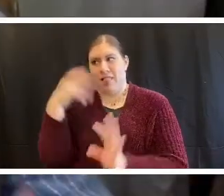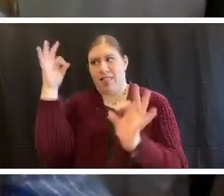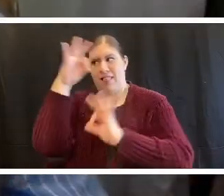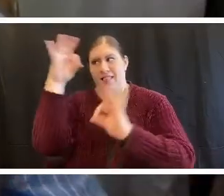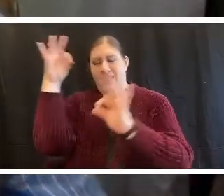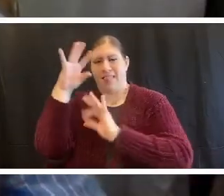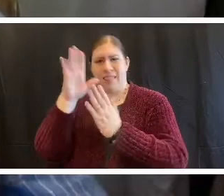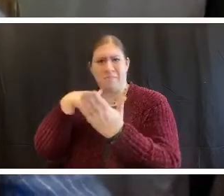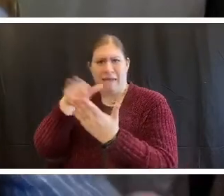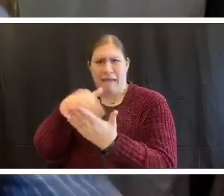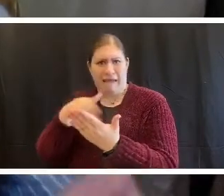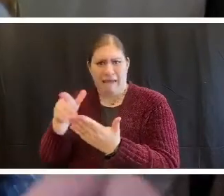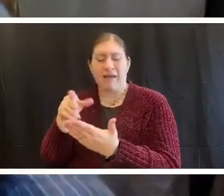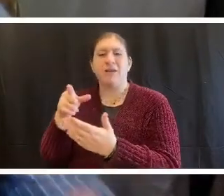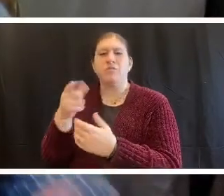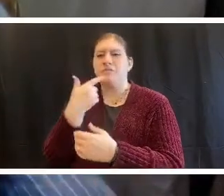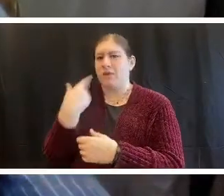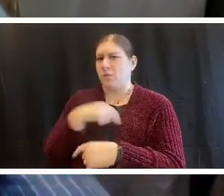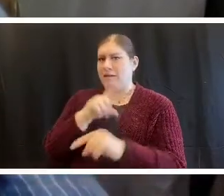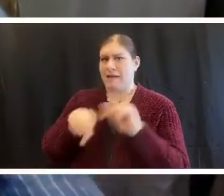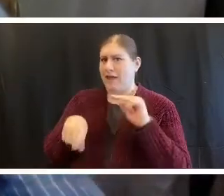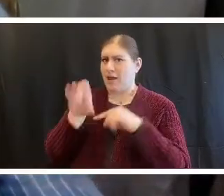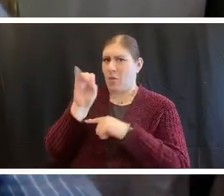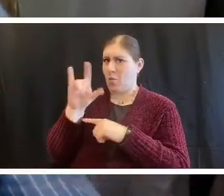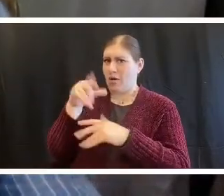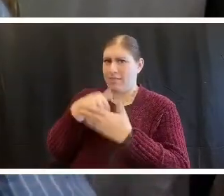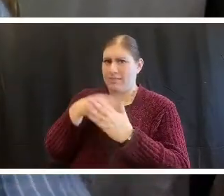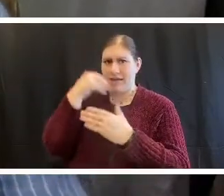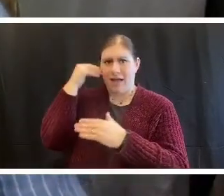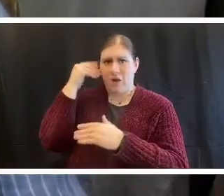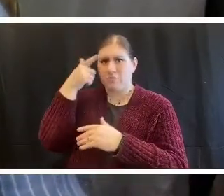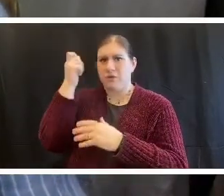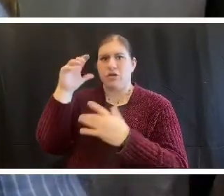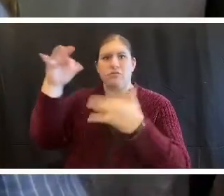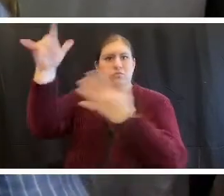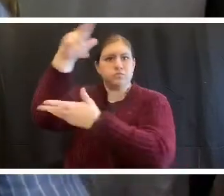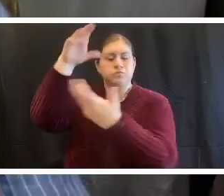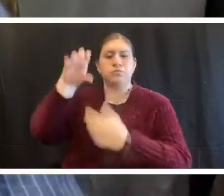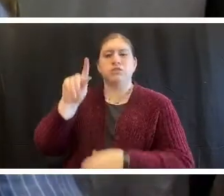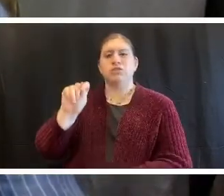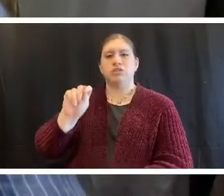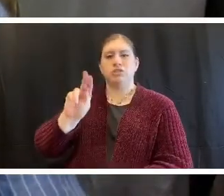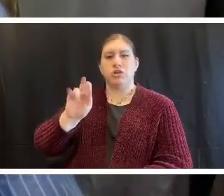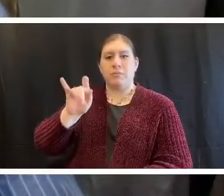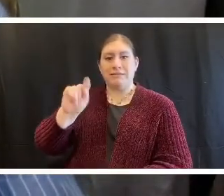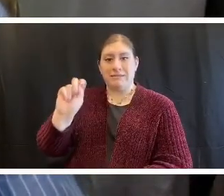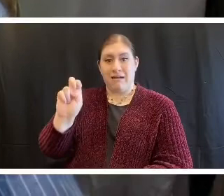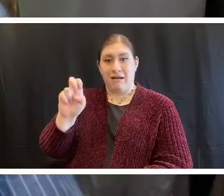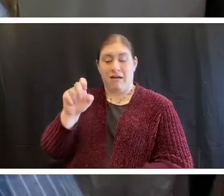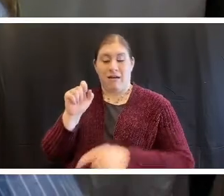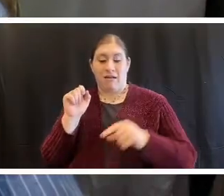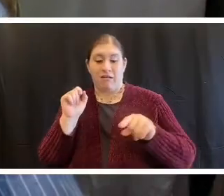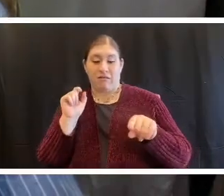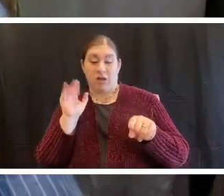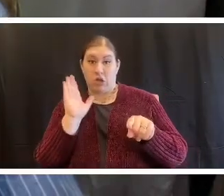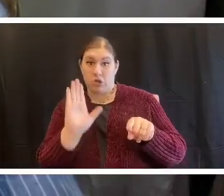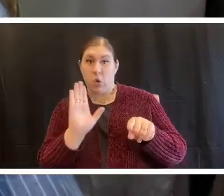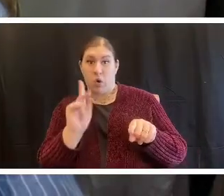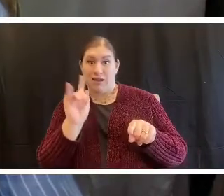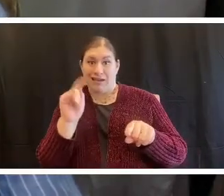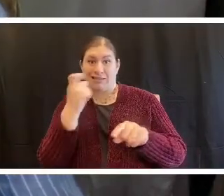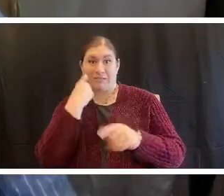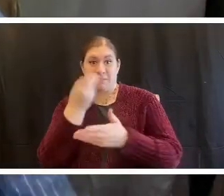about painting. You said we can't do oil in the house because of the turpentine. Does this solve